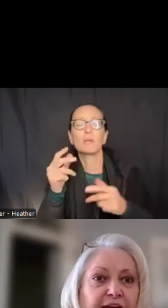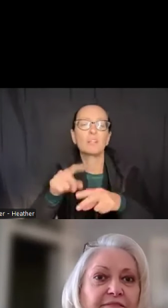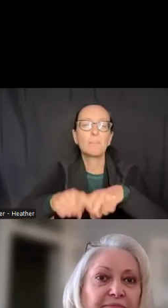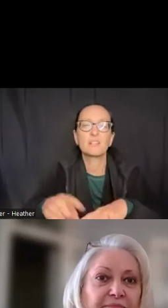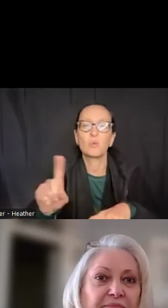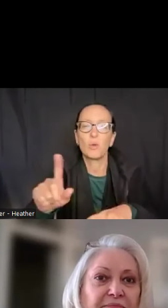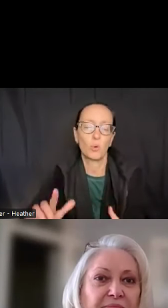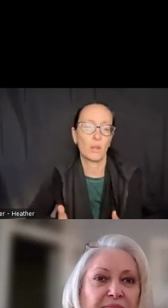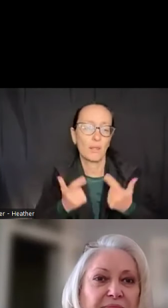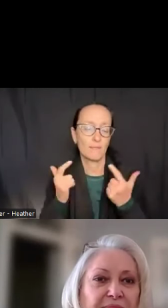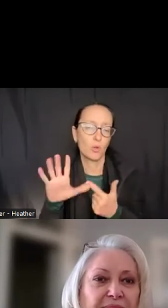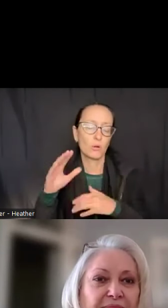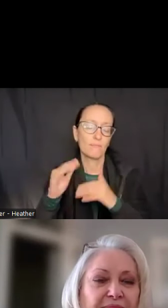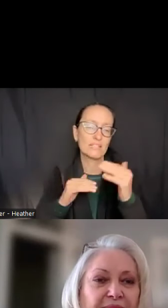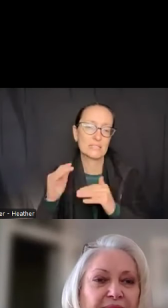Next slide.